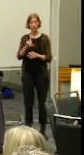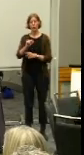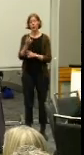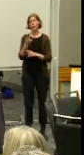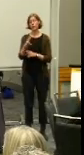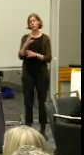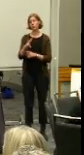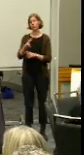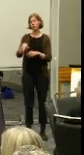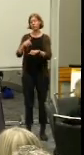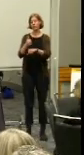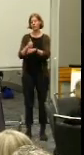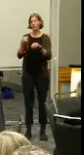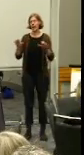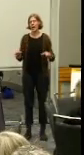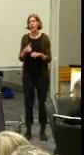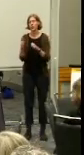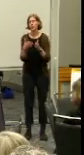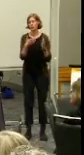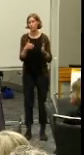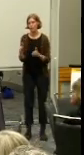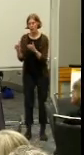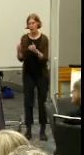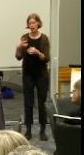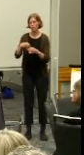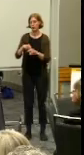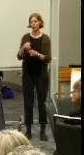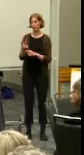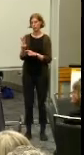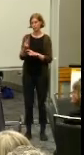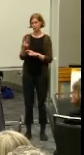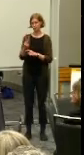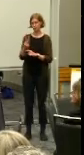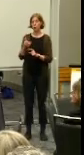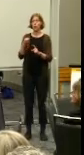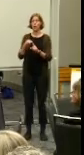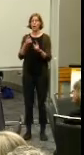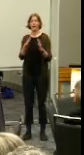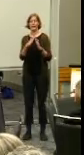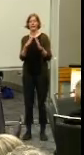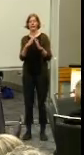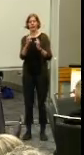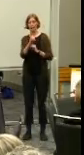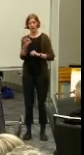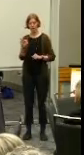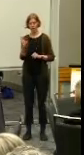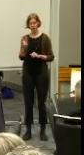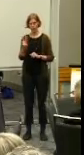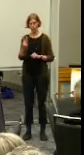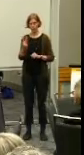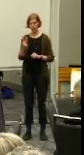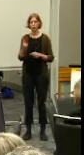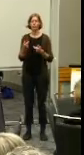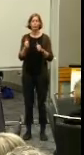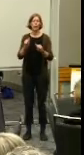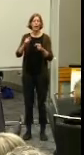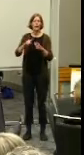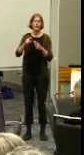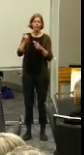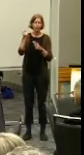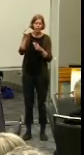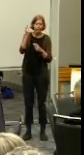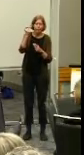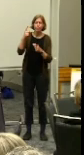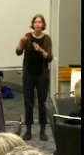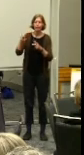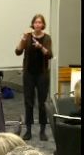the geographical area that we're based in by the City of Vancouver to understand the equity issues along the corridor and